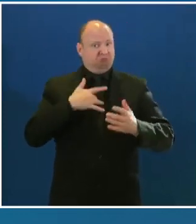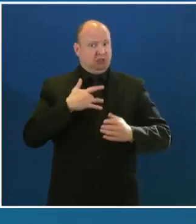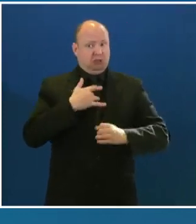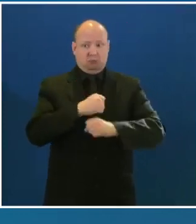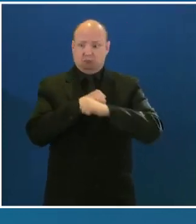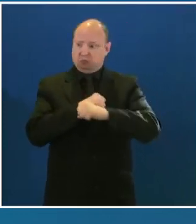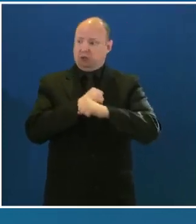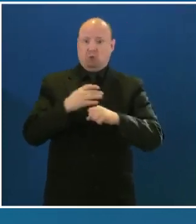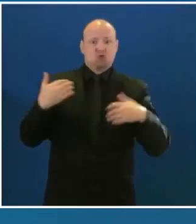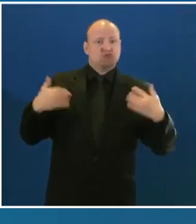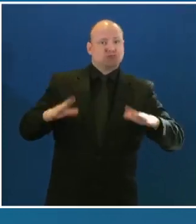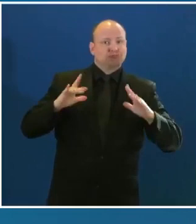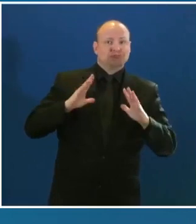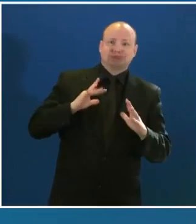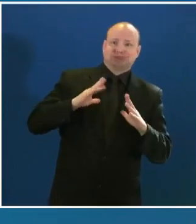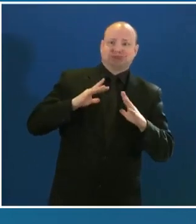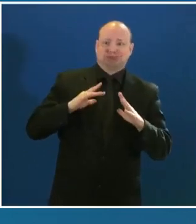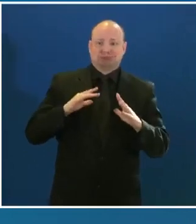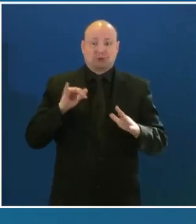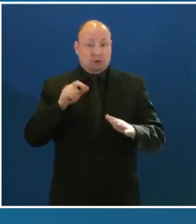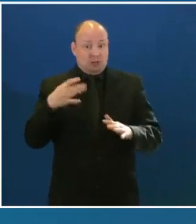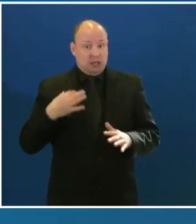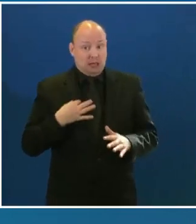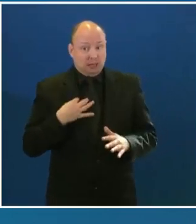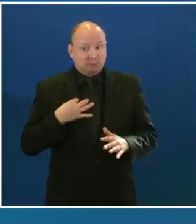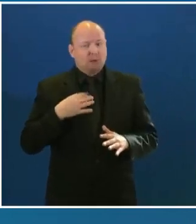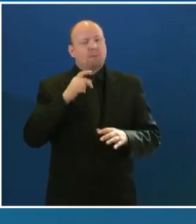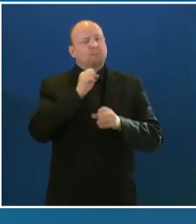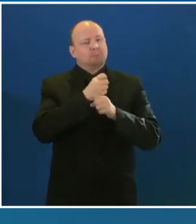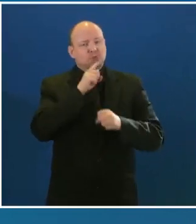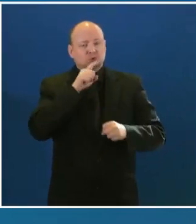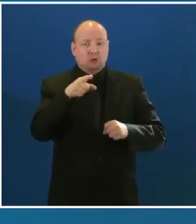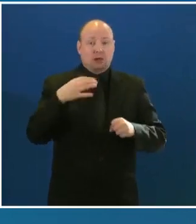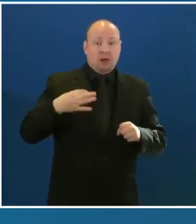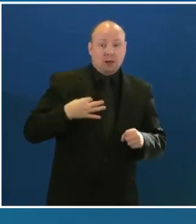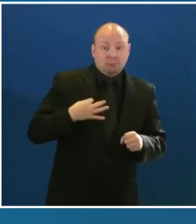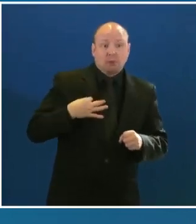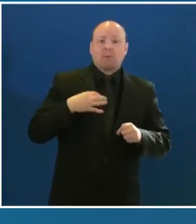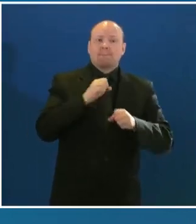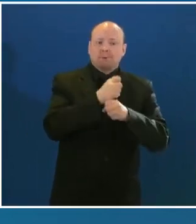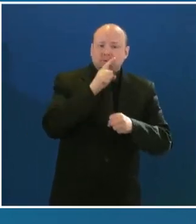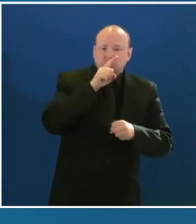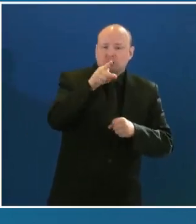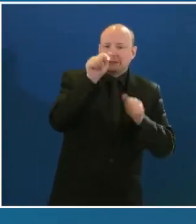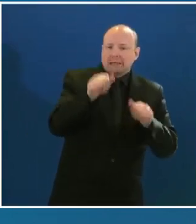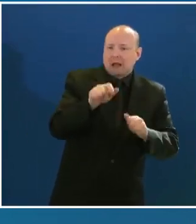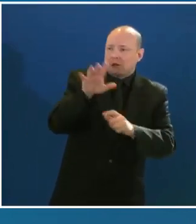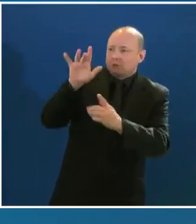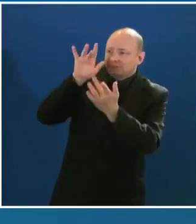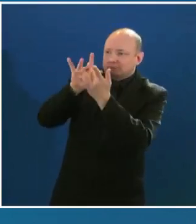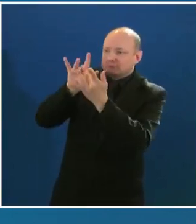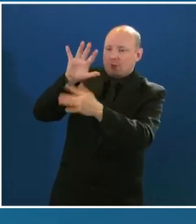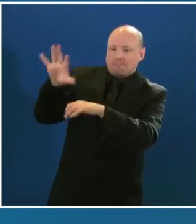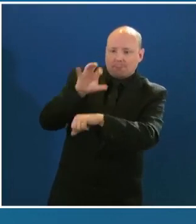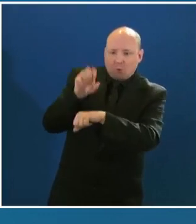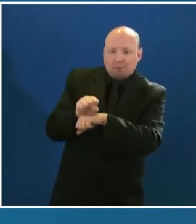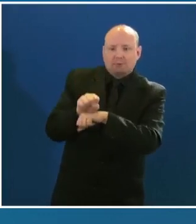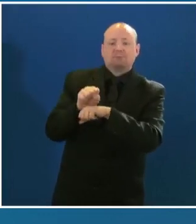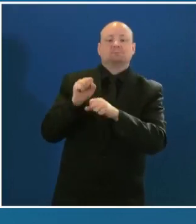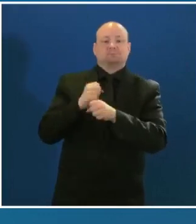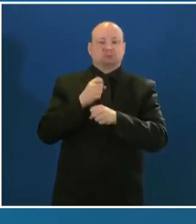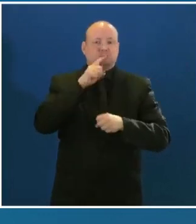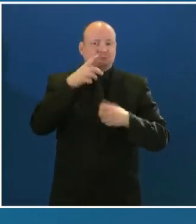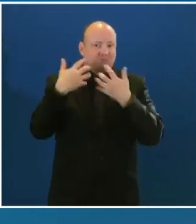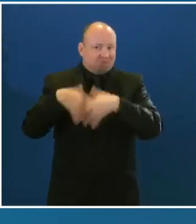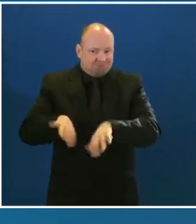is eligible for a vaccine to make an appointment and help stop the spread of the virus. Appointments do fill up